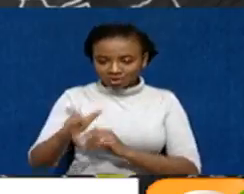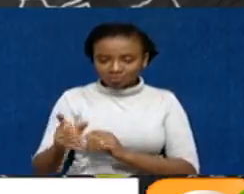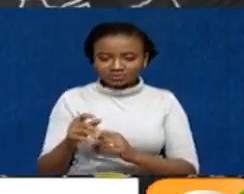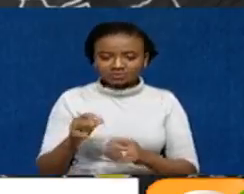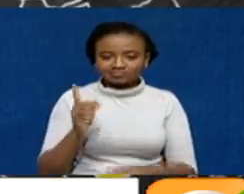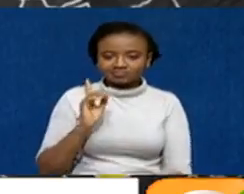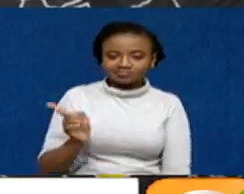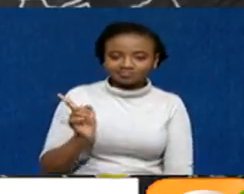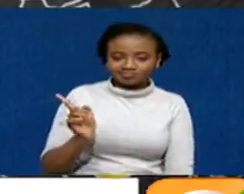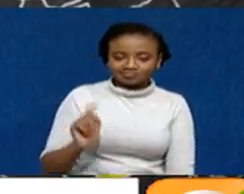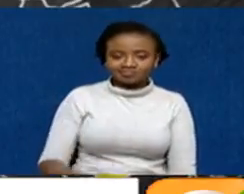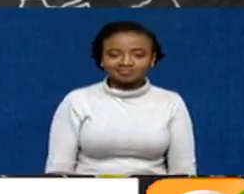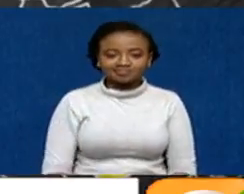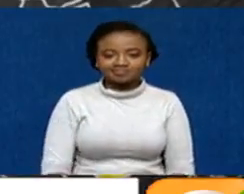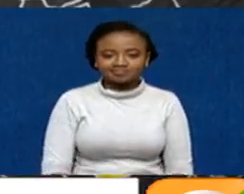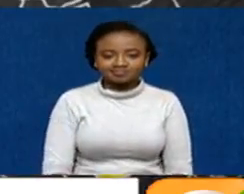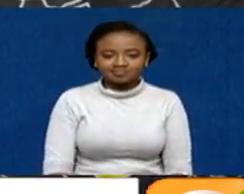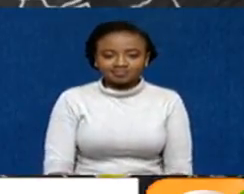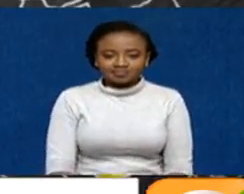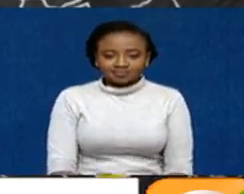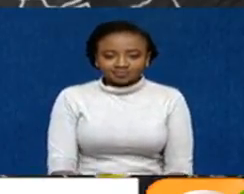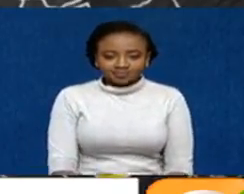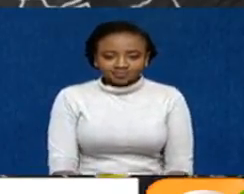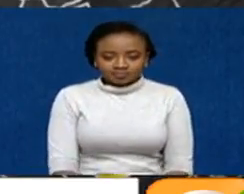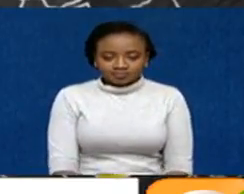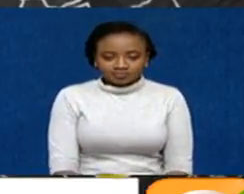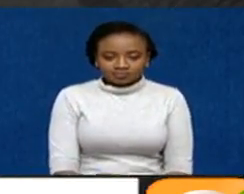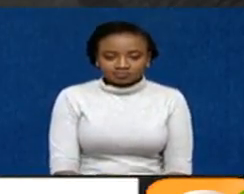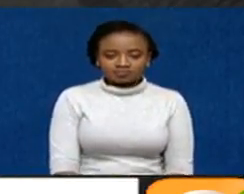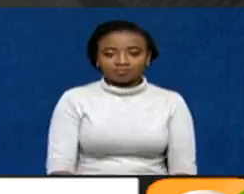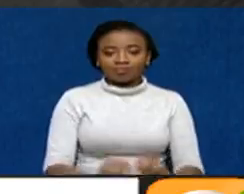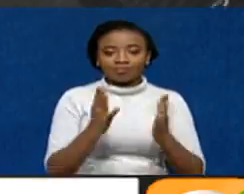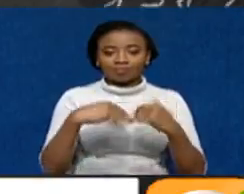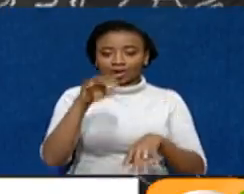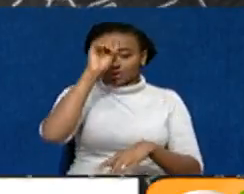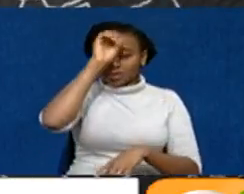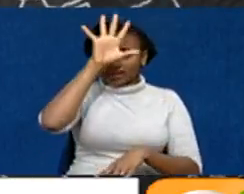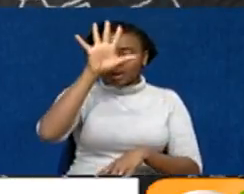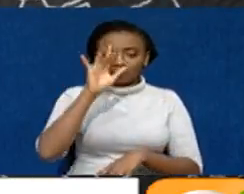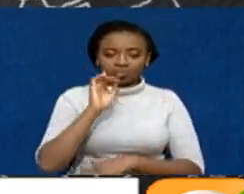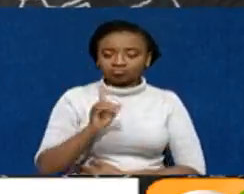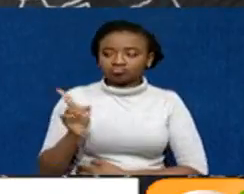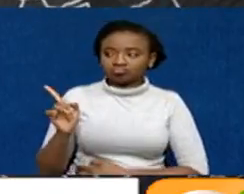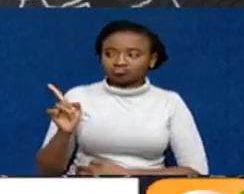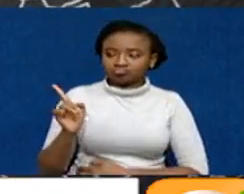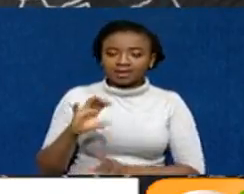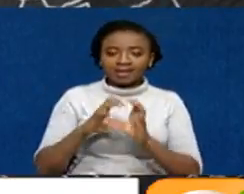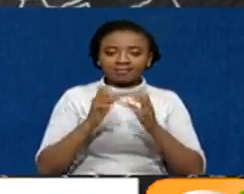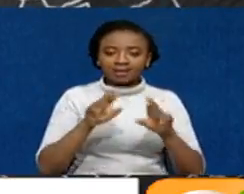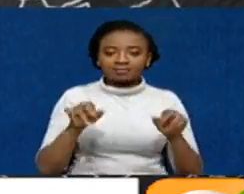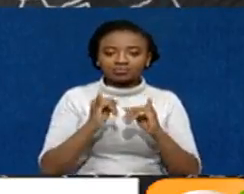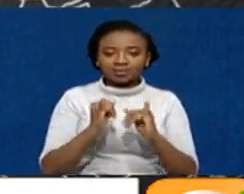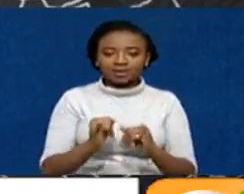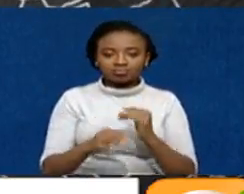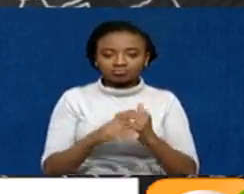phase, the ministry rolling out construction of 444 classrooms. Kiambu County will also get 435